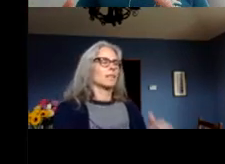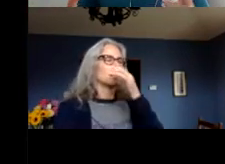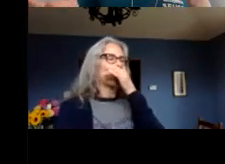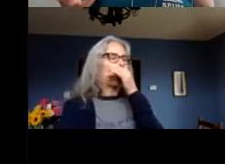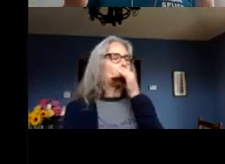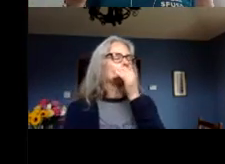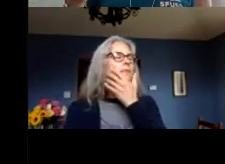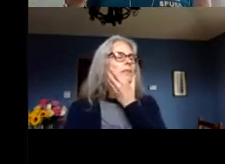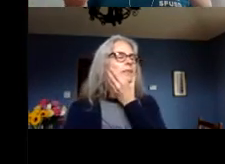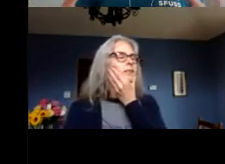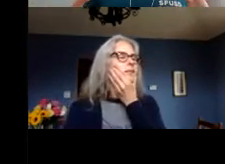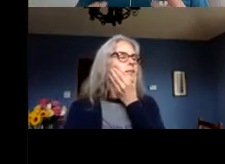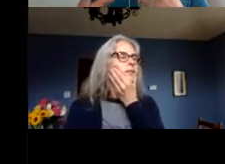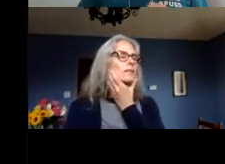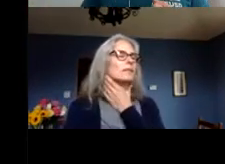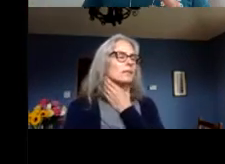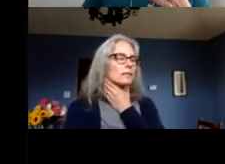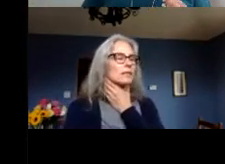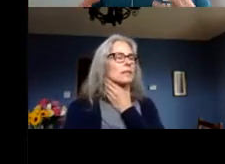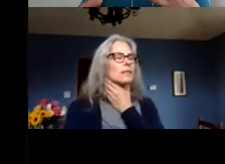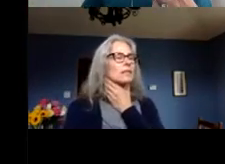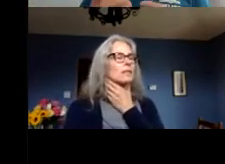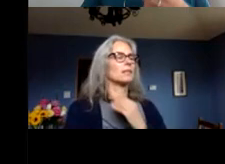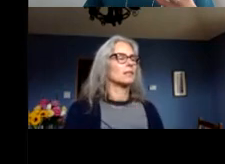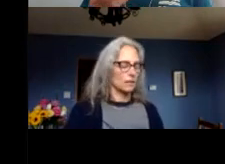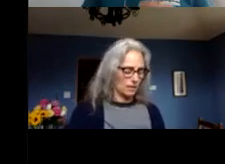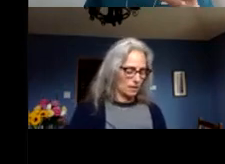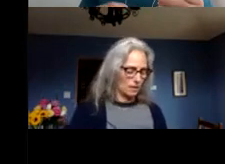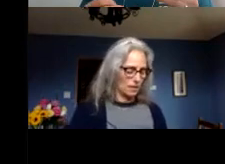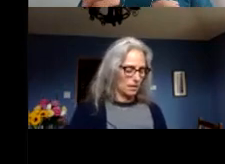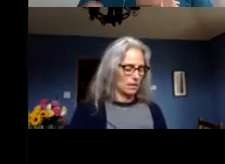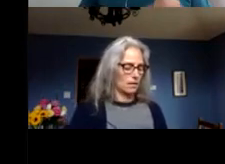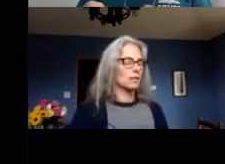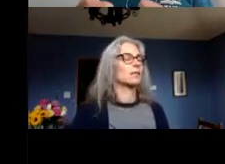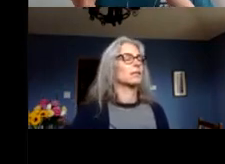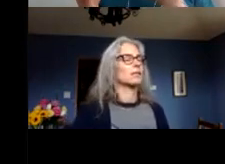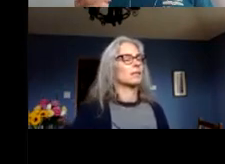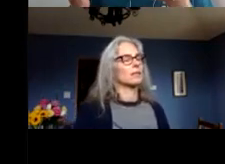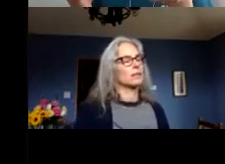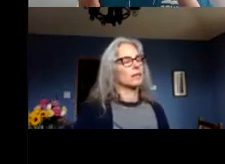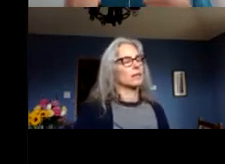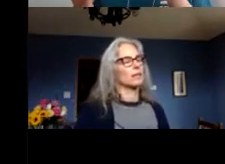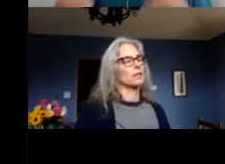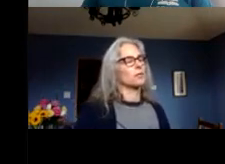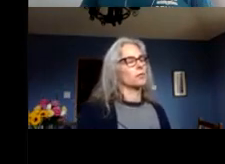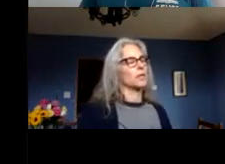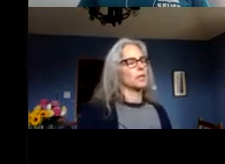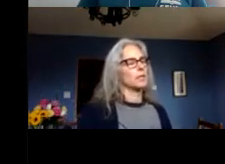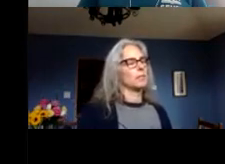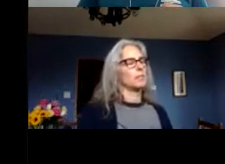earlier. It's really important to vary the things you're having students do in classrooms, so it's not always just the same